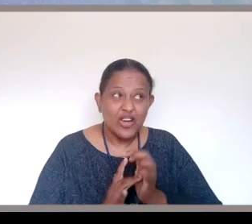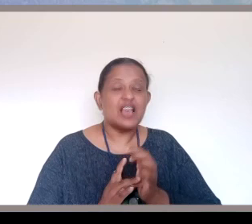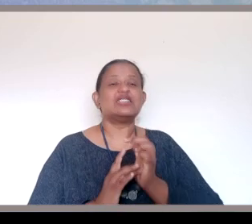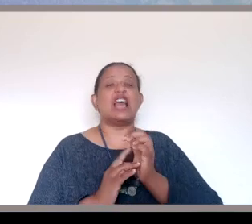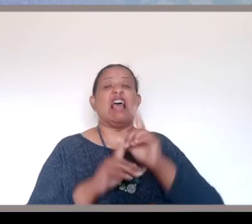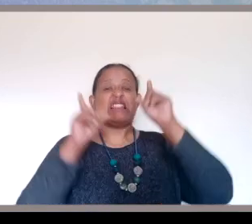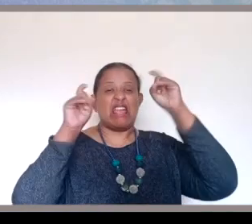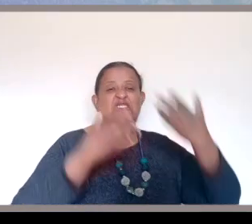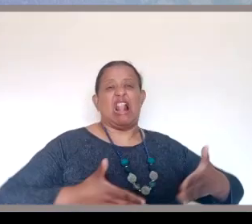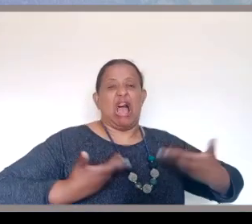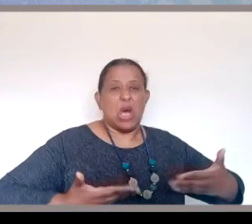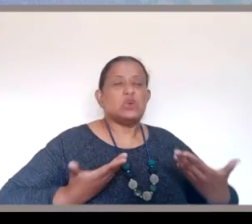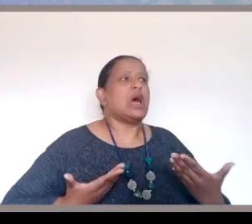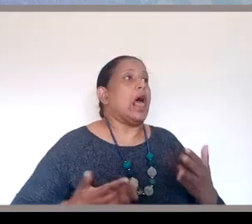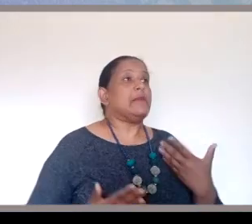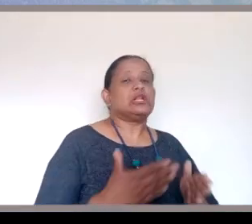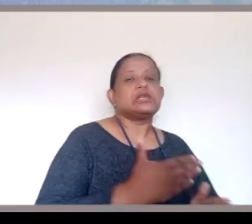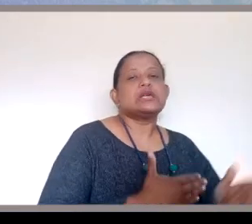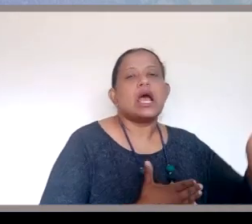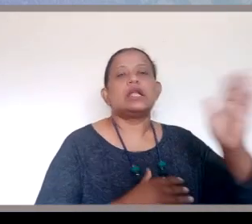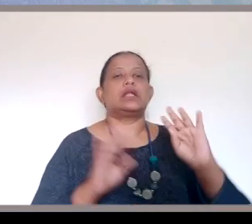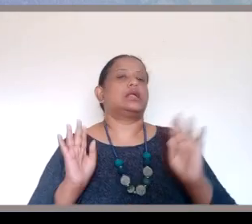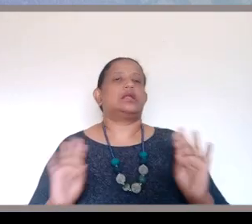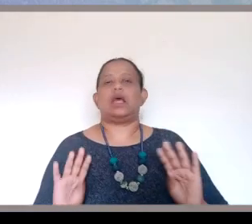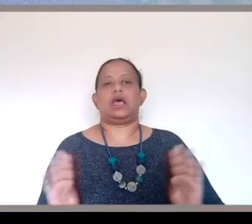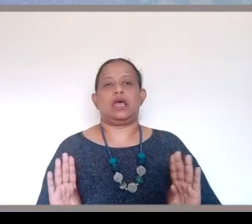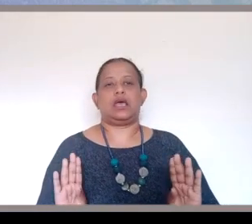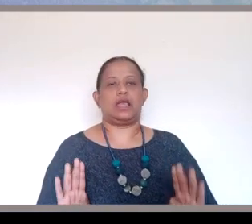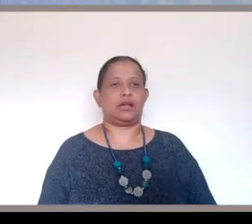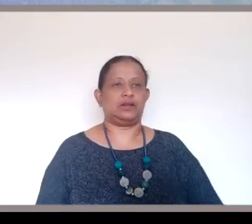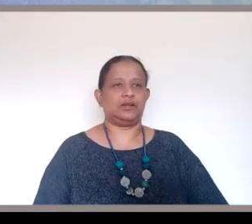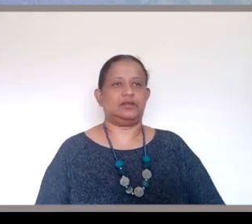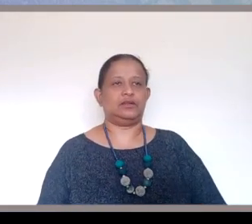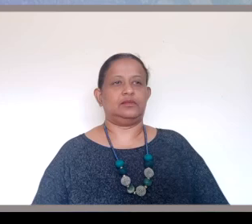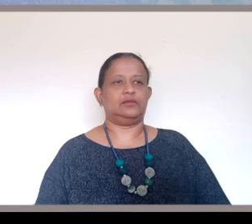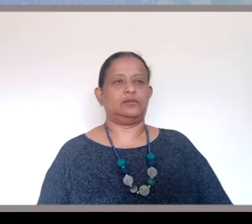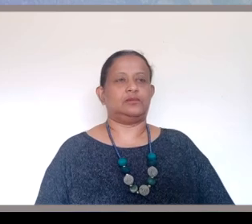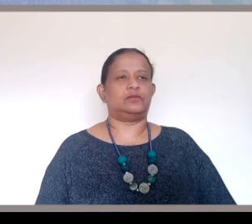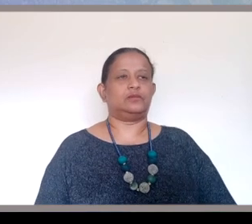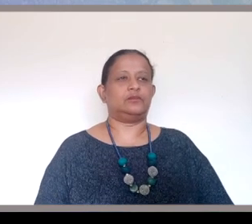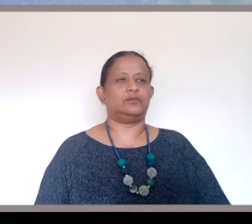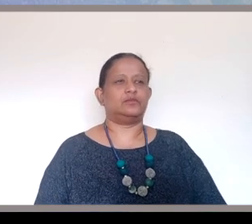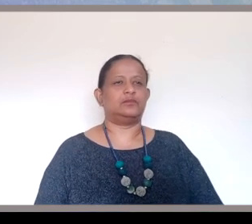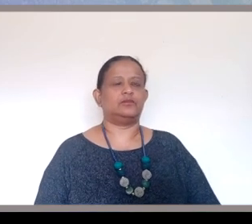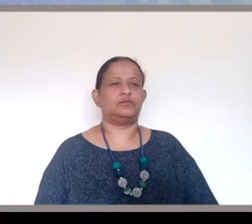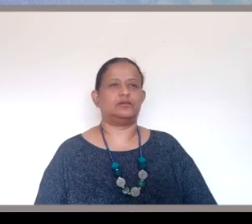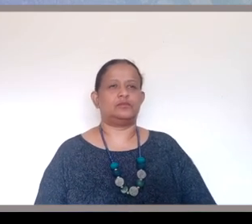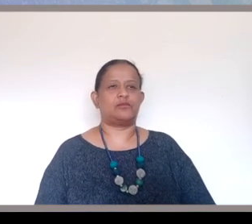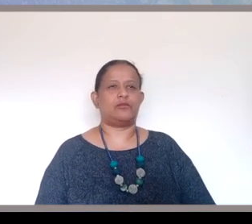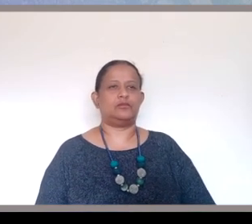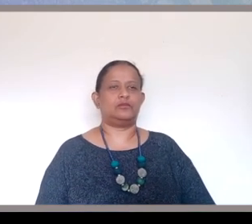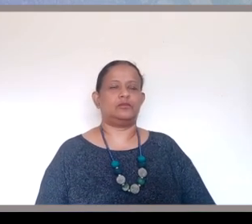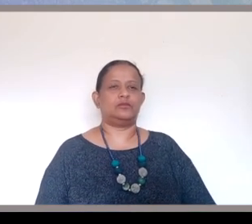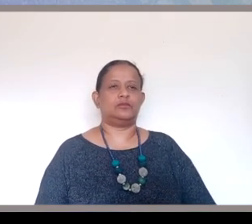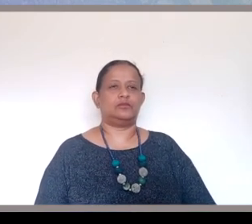in. You know, I meet a lot of people who are intimidated by temptation. They think, "Oh, how could I have thought